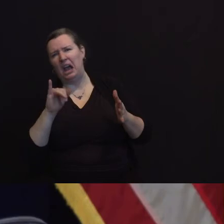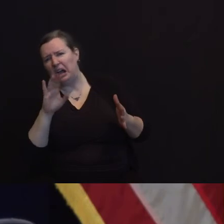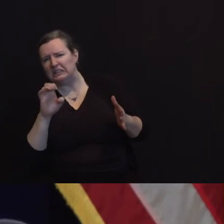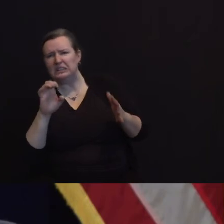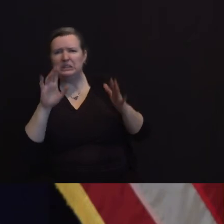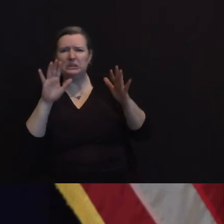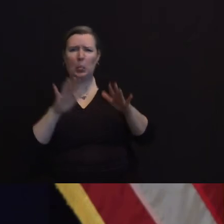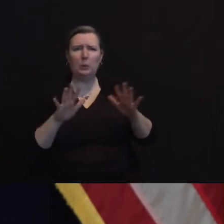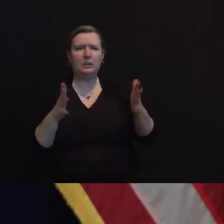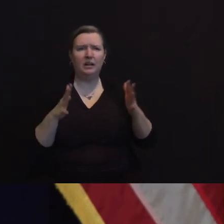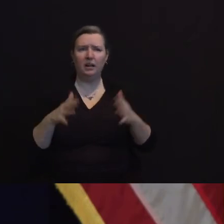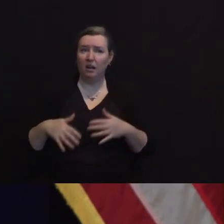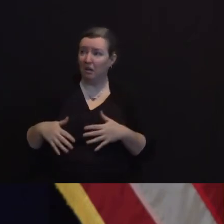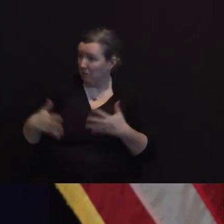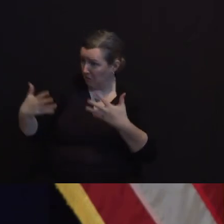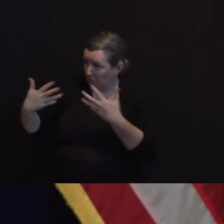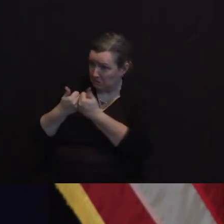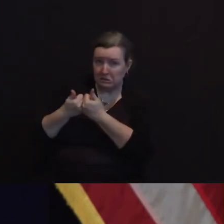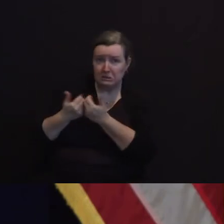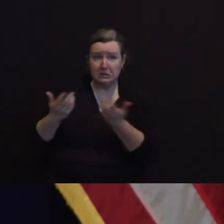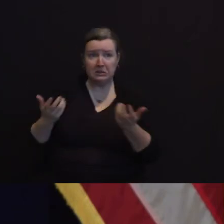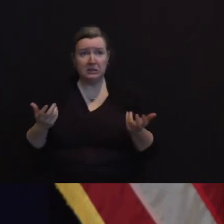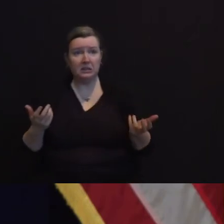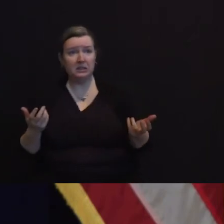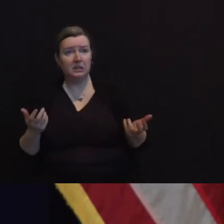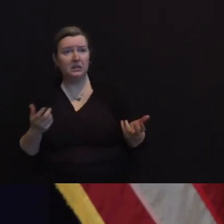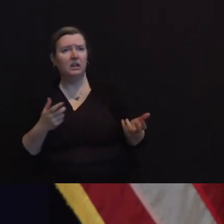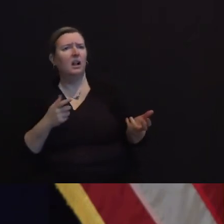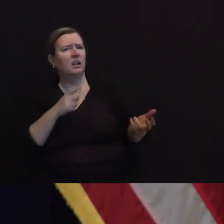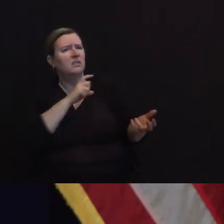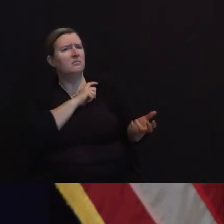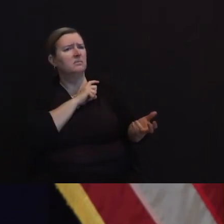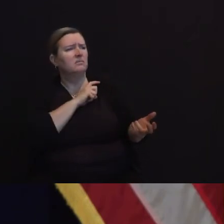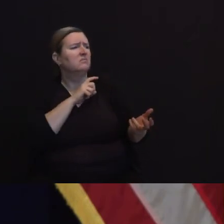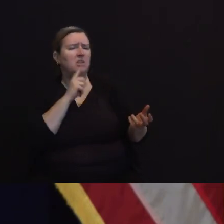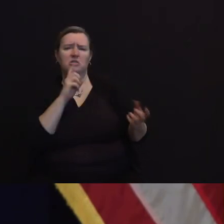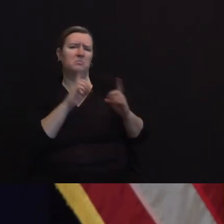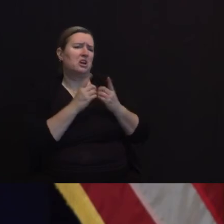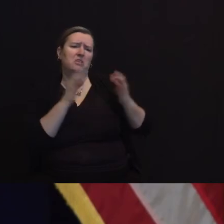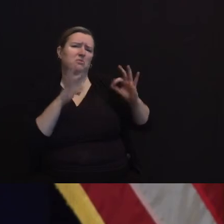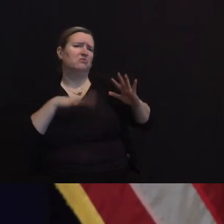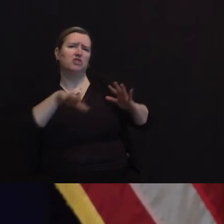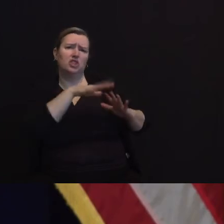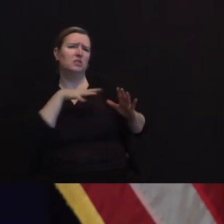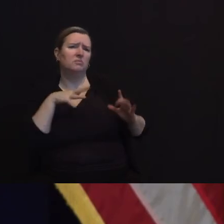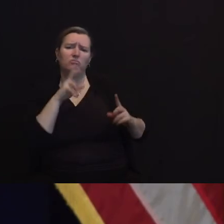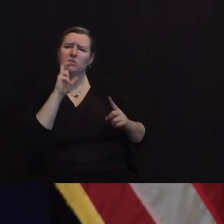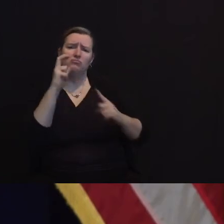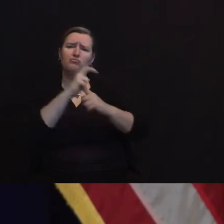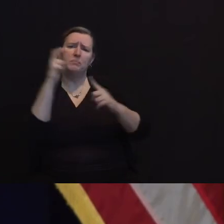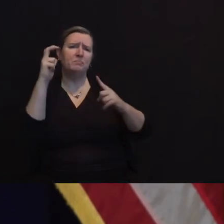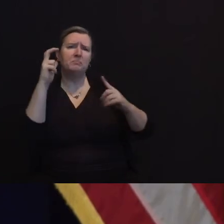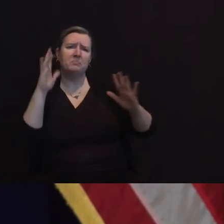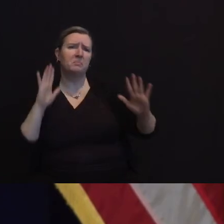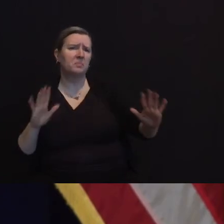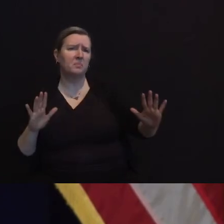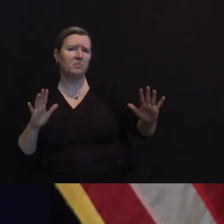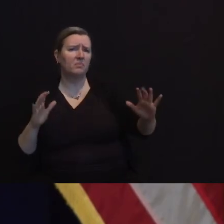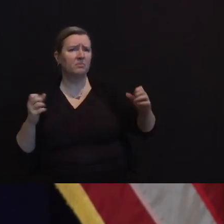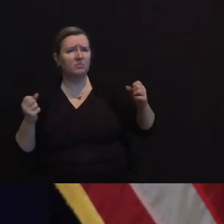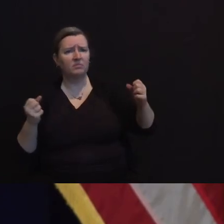but I thought DOT did a tremendous job, and I thought the brining helped tremendously from what I saw and what was reported back